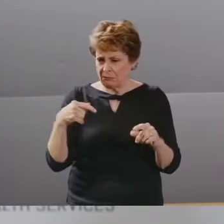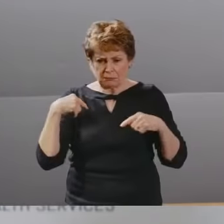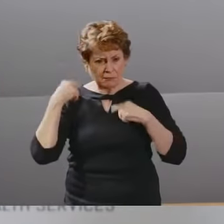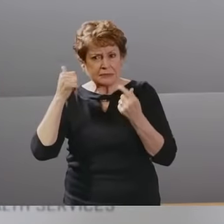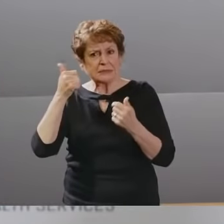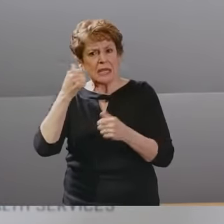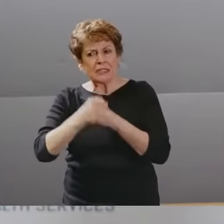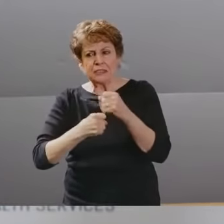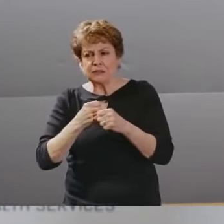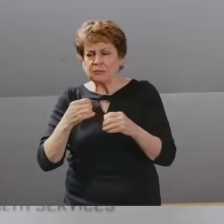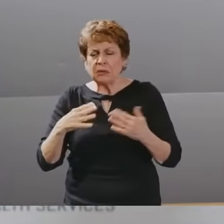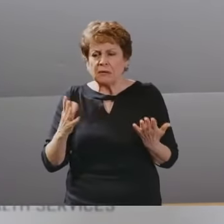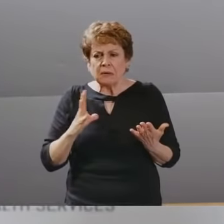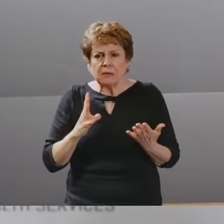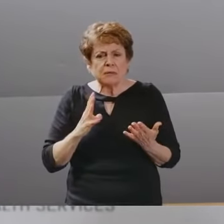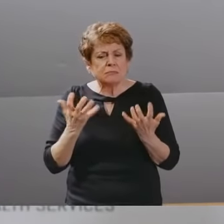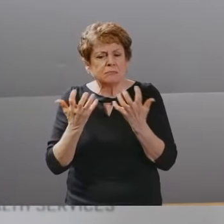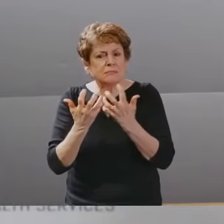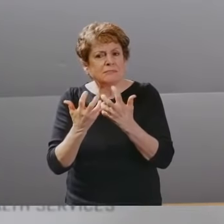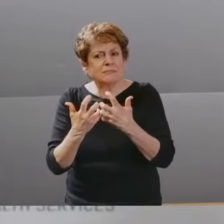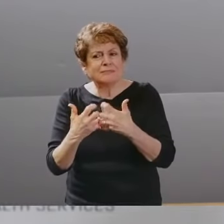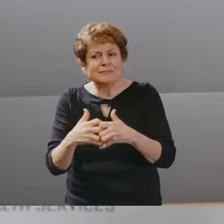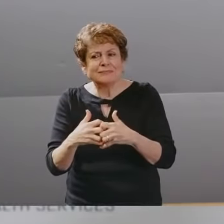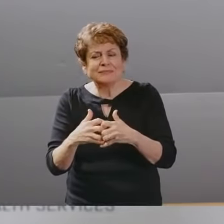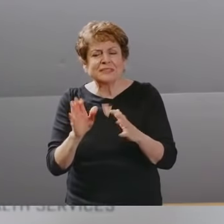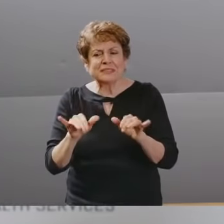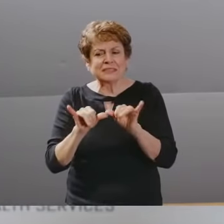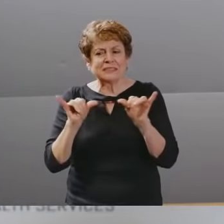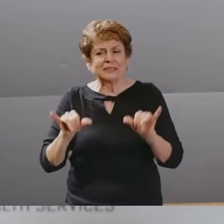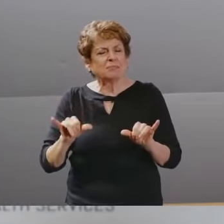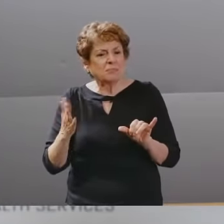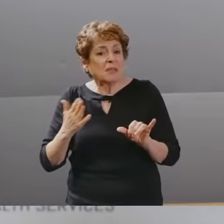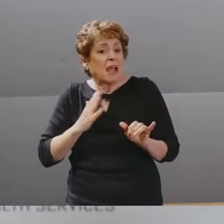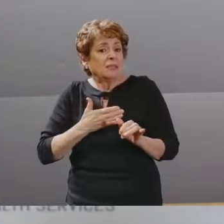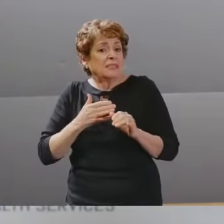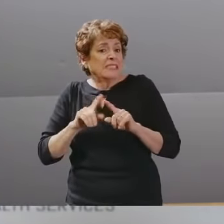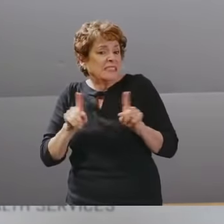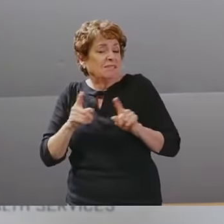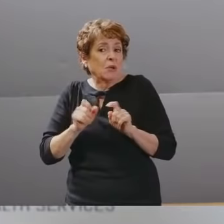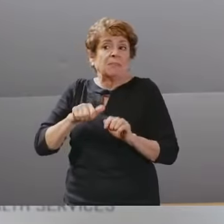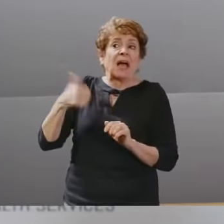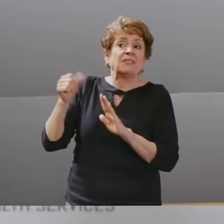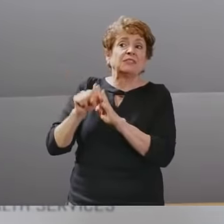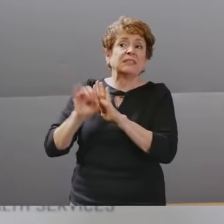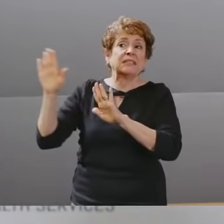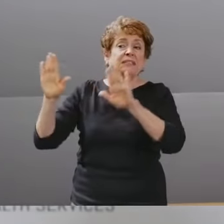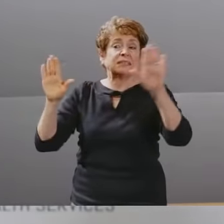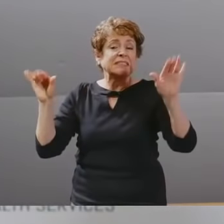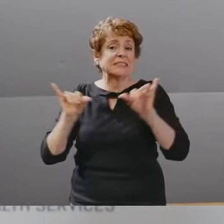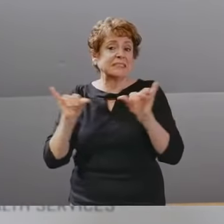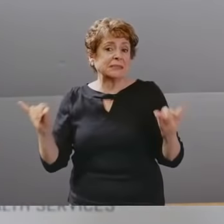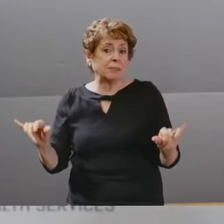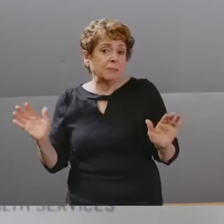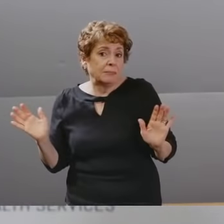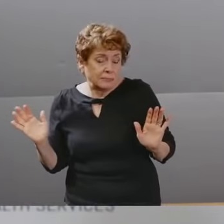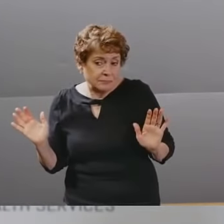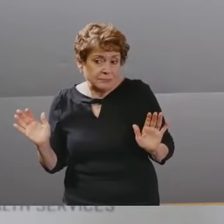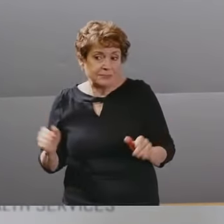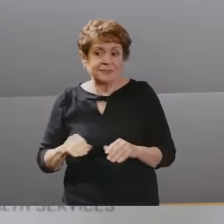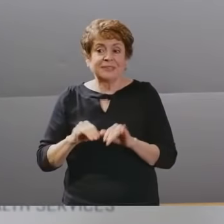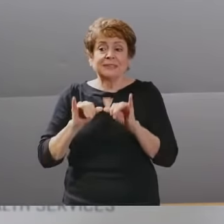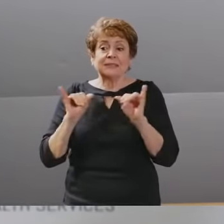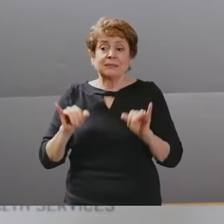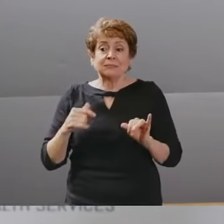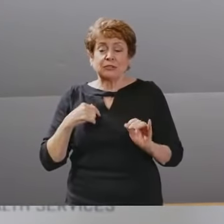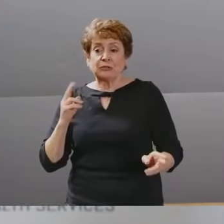right now. And it is different than other states. It wasn't implemented in 6 months. It wasn't an experiment